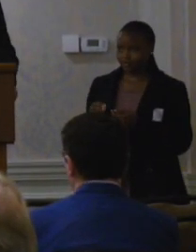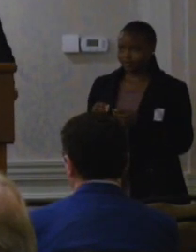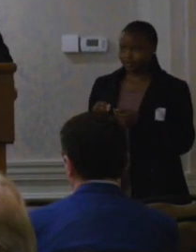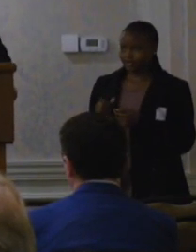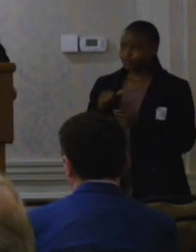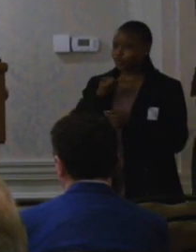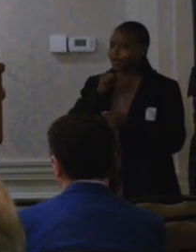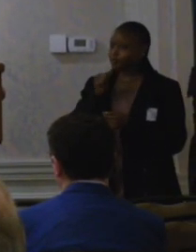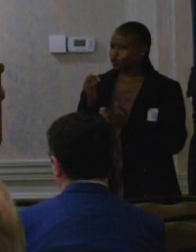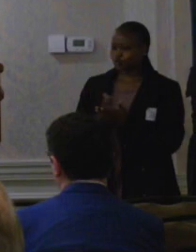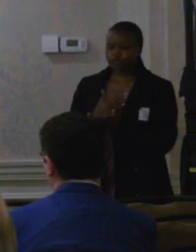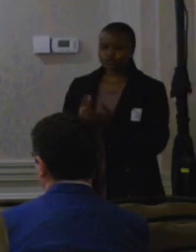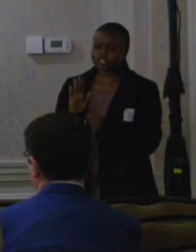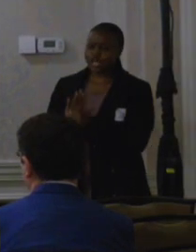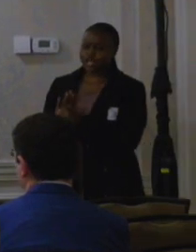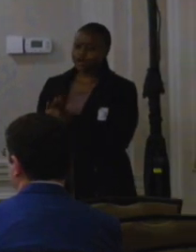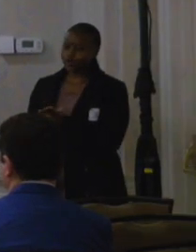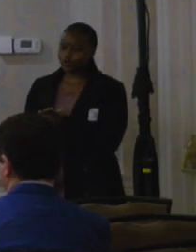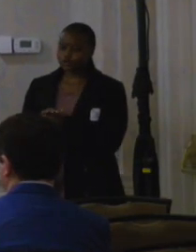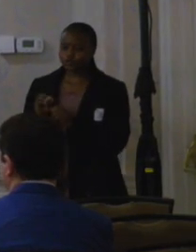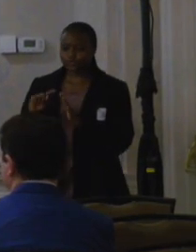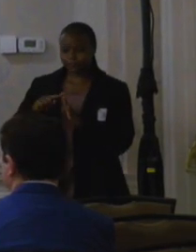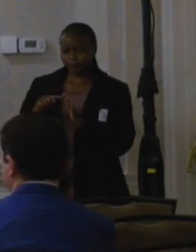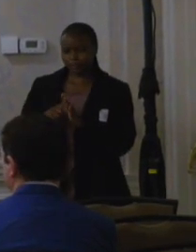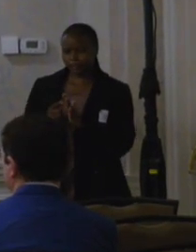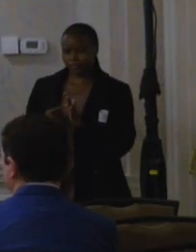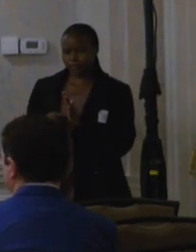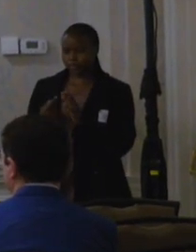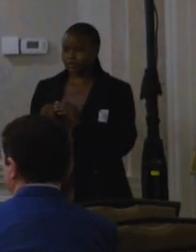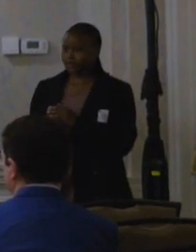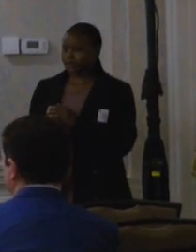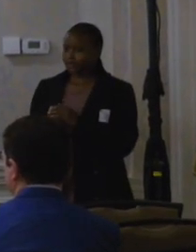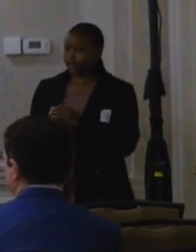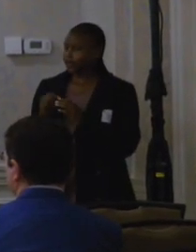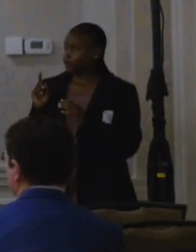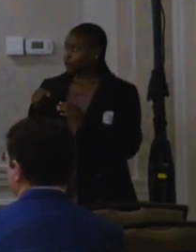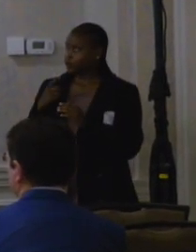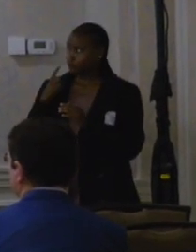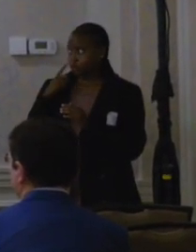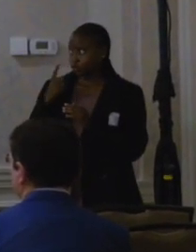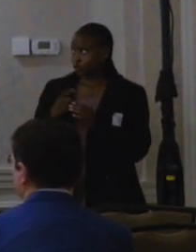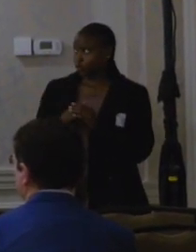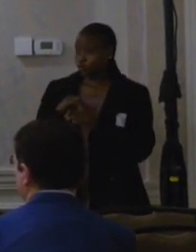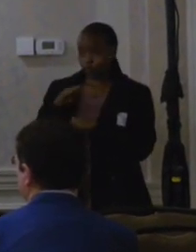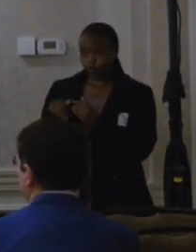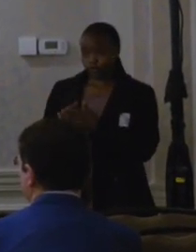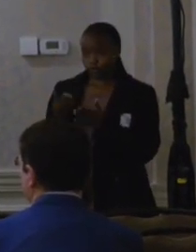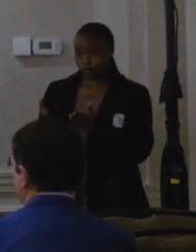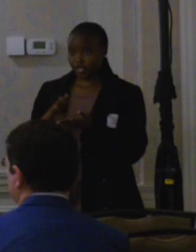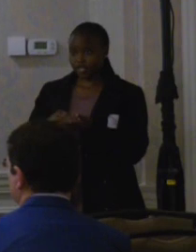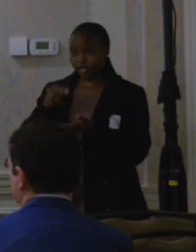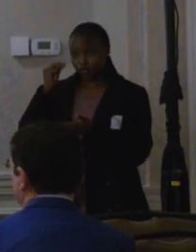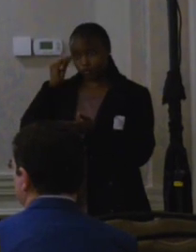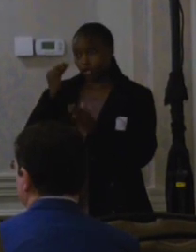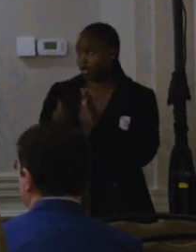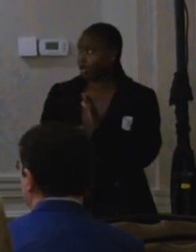I'm not going to share too many of the details and the insights that came out of it. We are here also today to